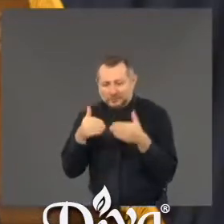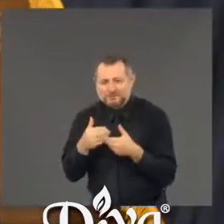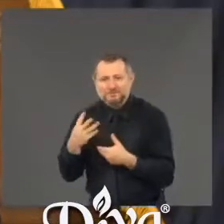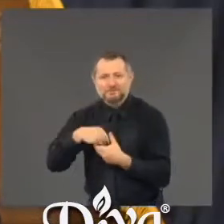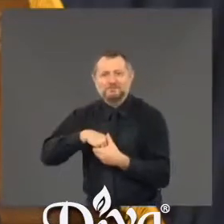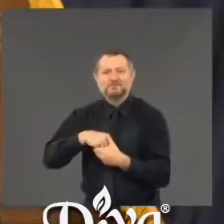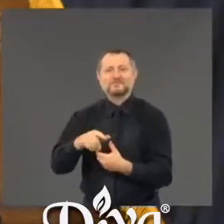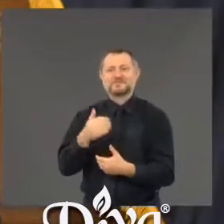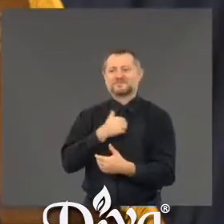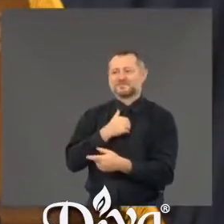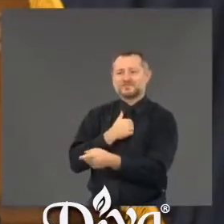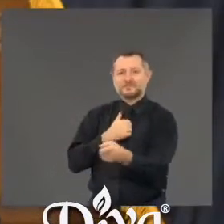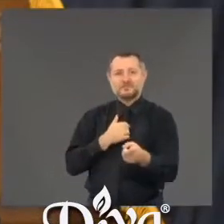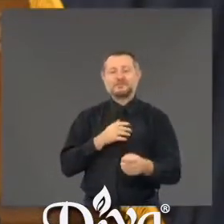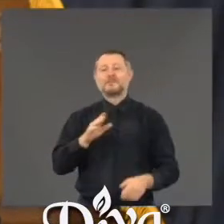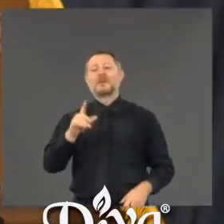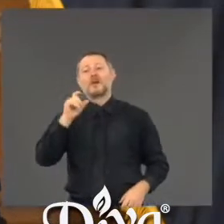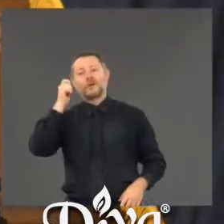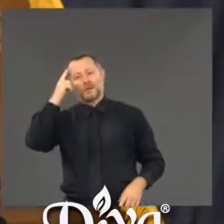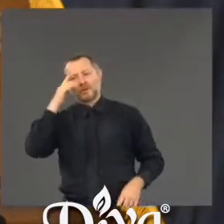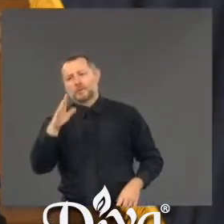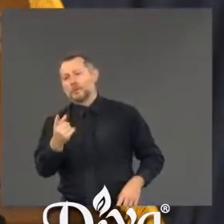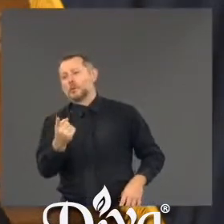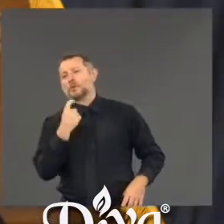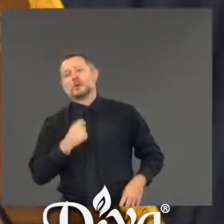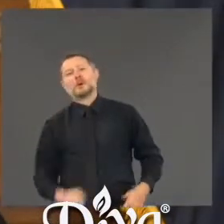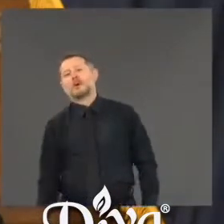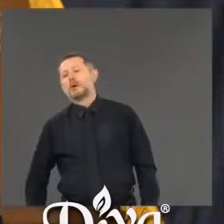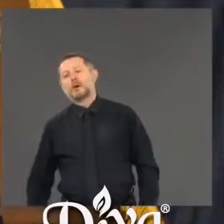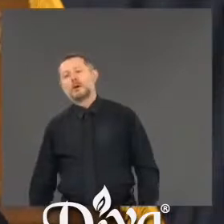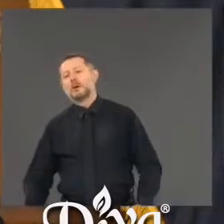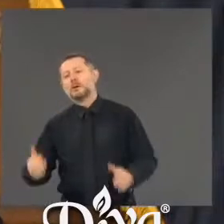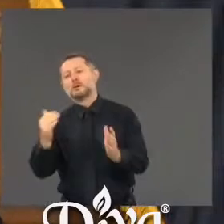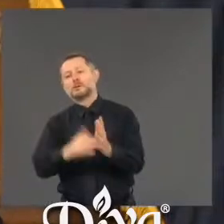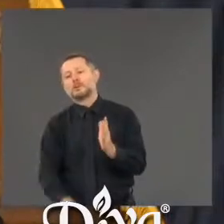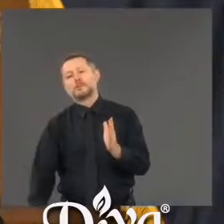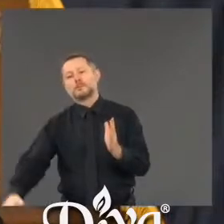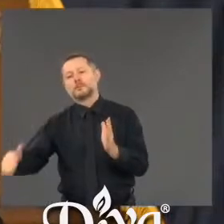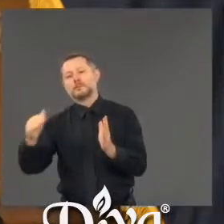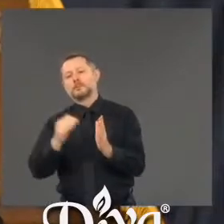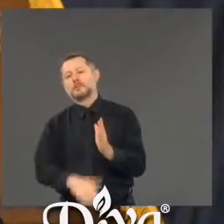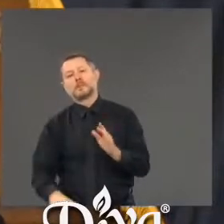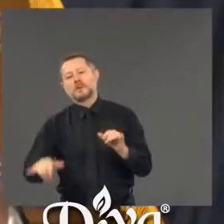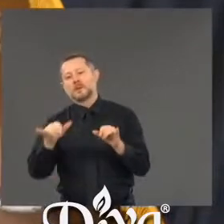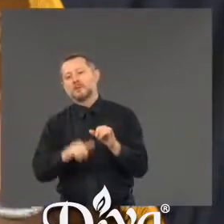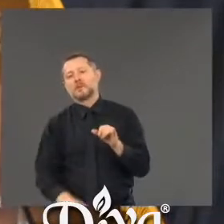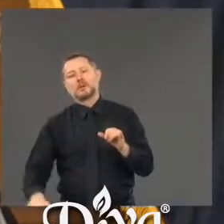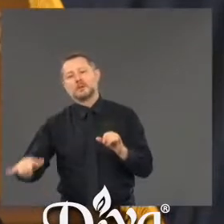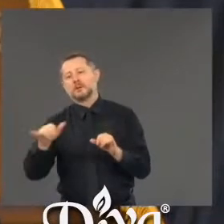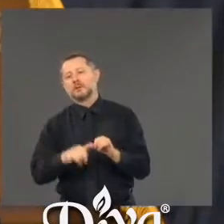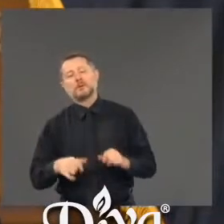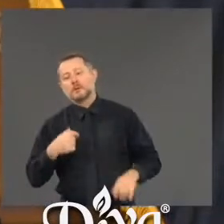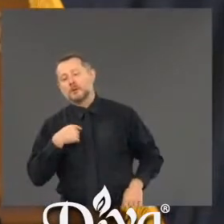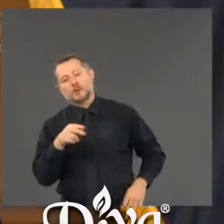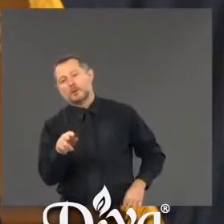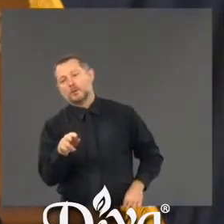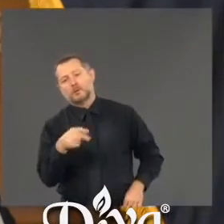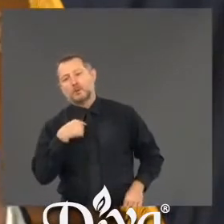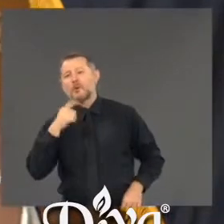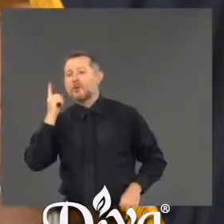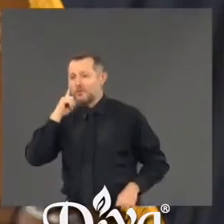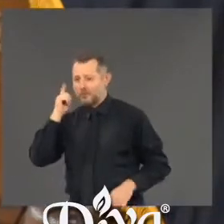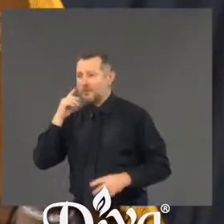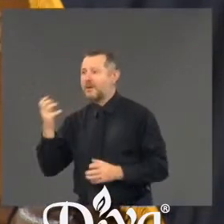Your questions have a continuing theme. You've heard from people who want to reopen and